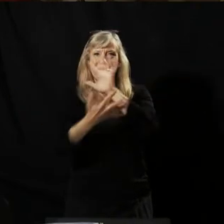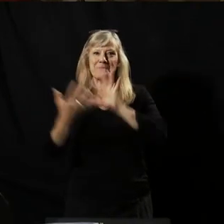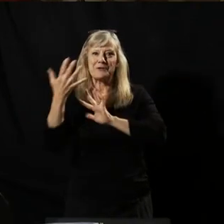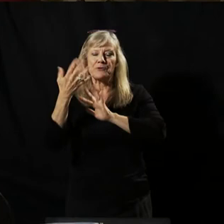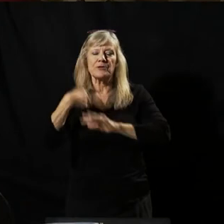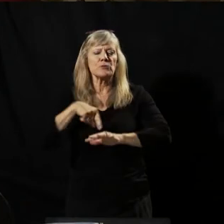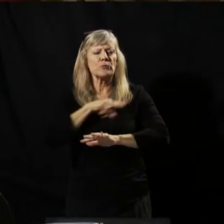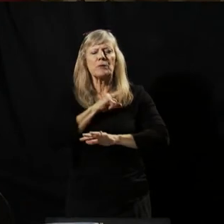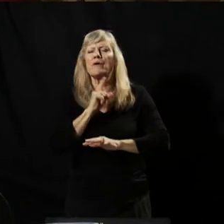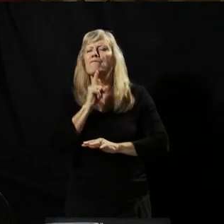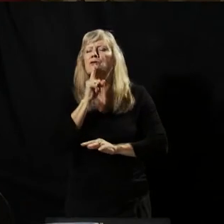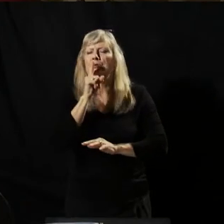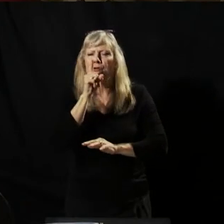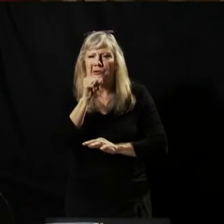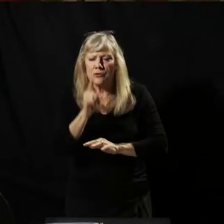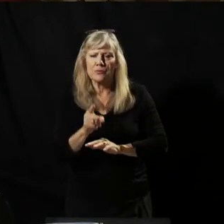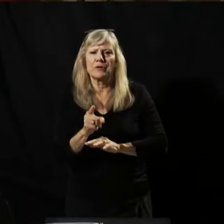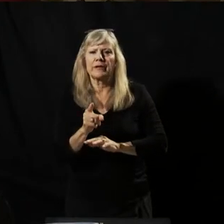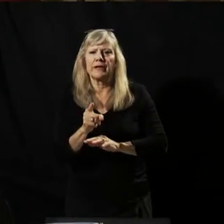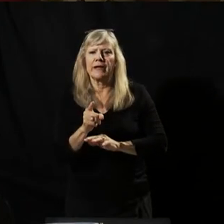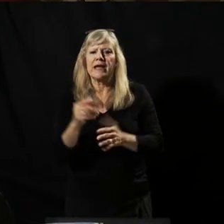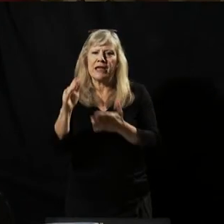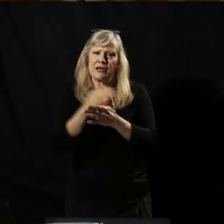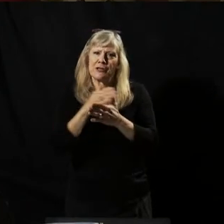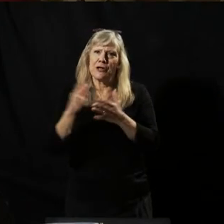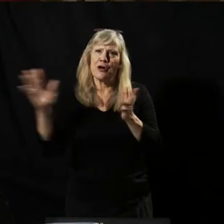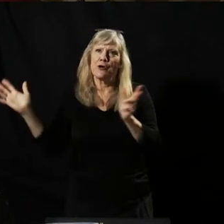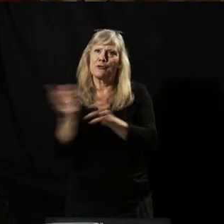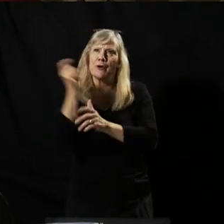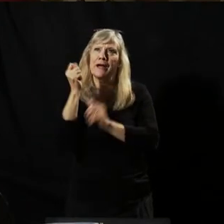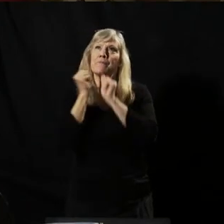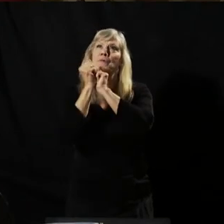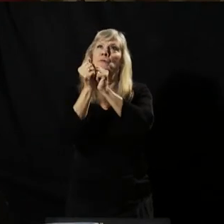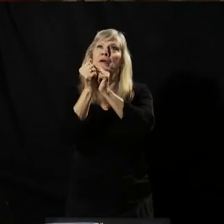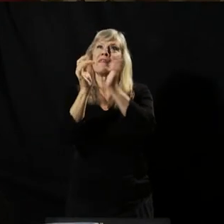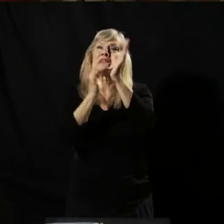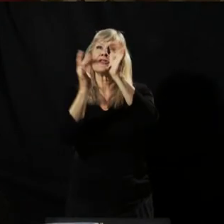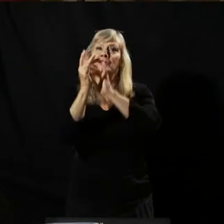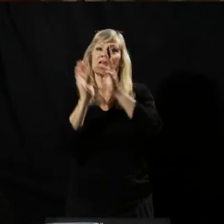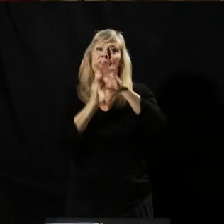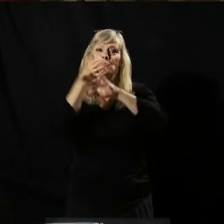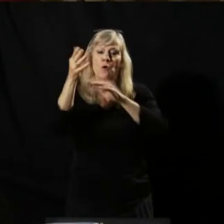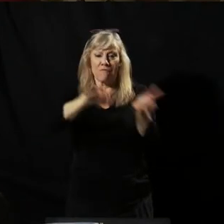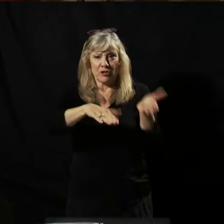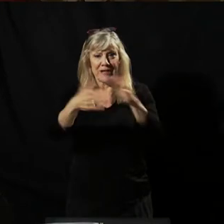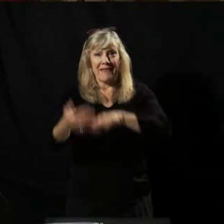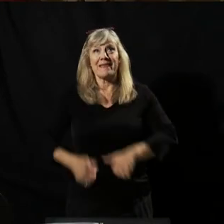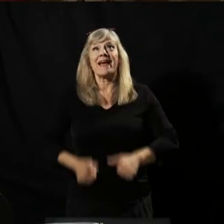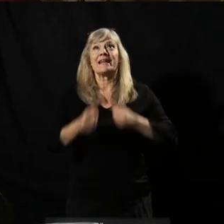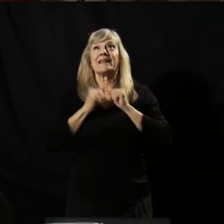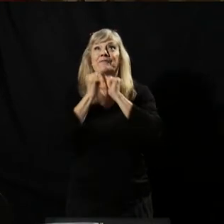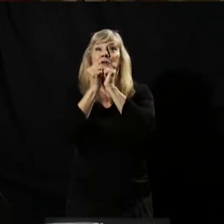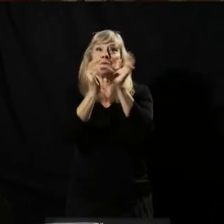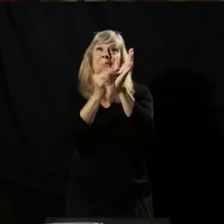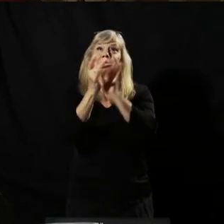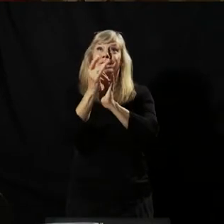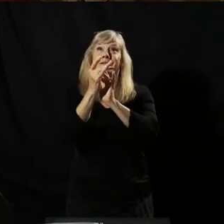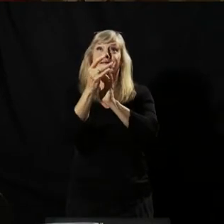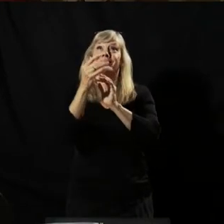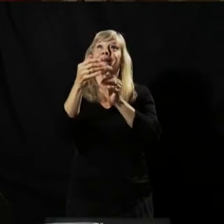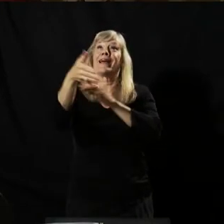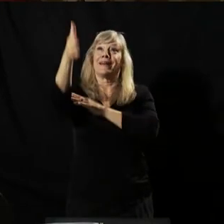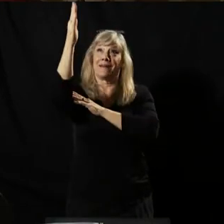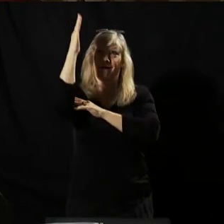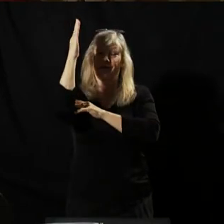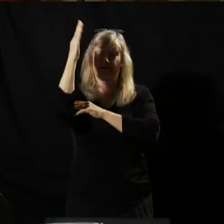sure hope of sharing his triumph over death and living with him in God.